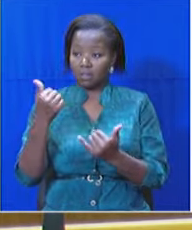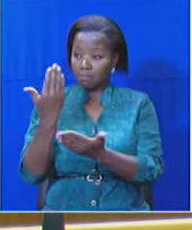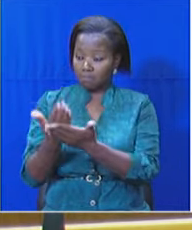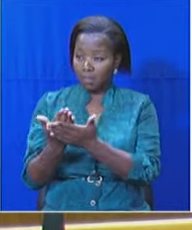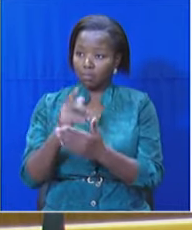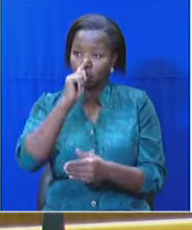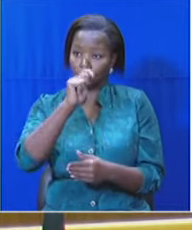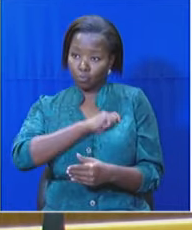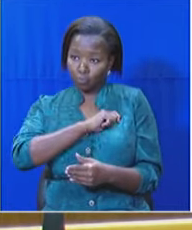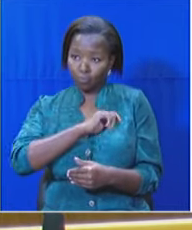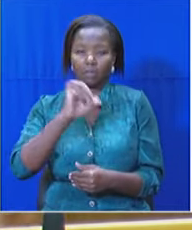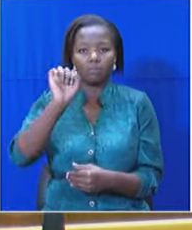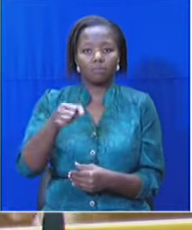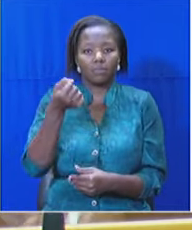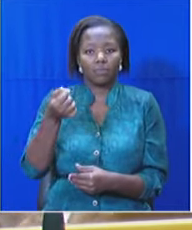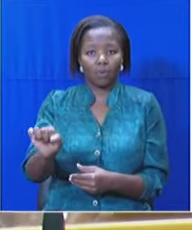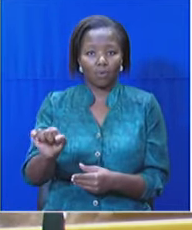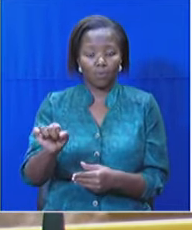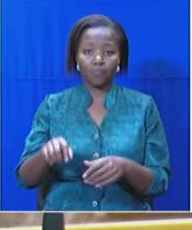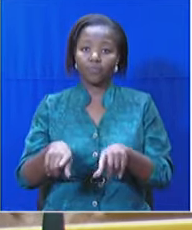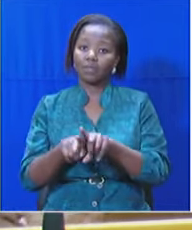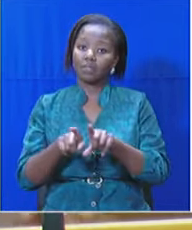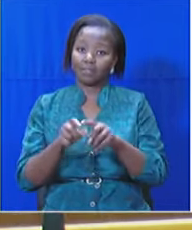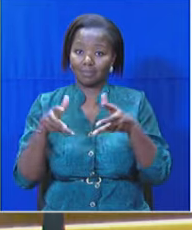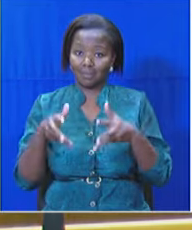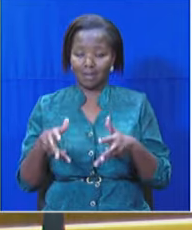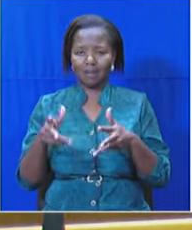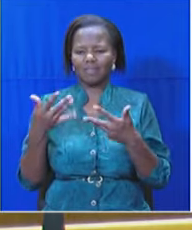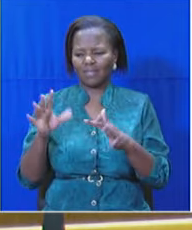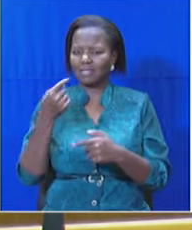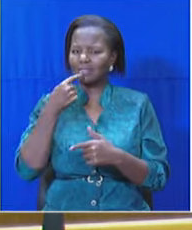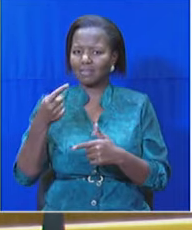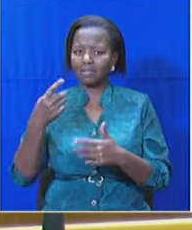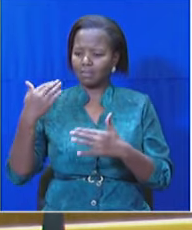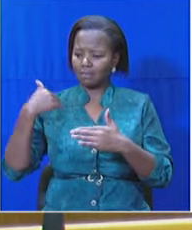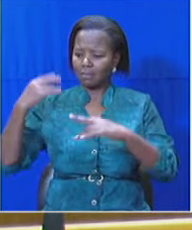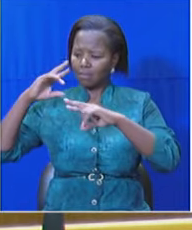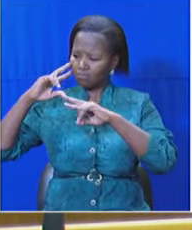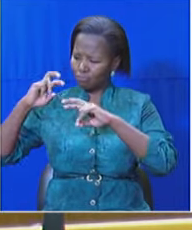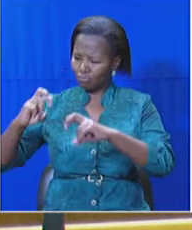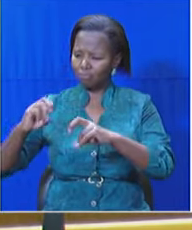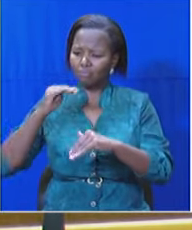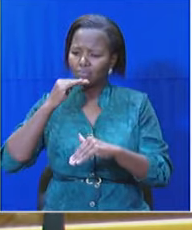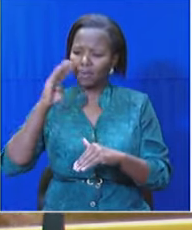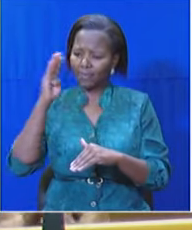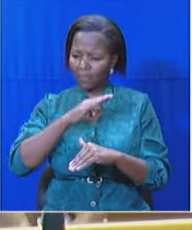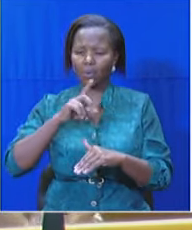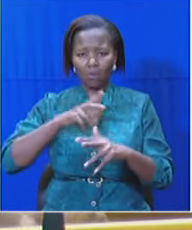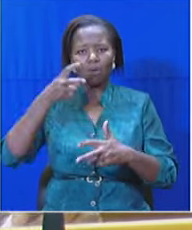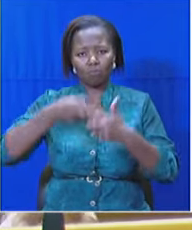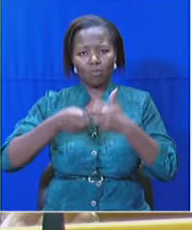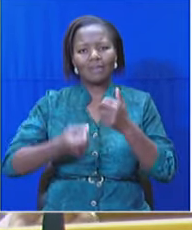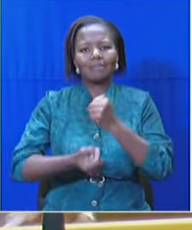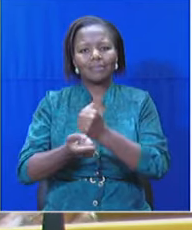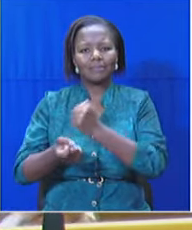invalid. As mentioned above, inadequate capacity for research is one of the challenges facing restitution. The plan